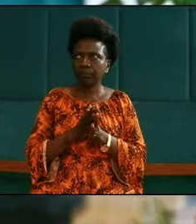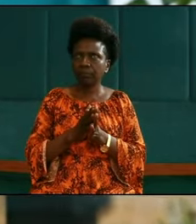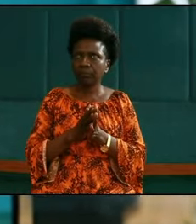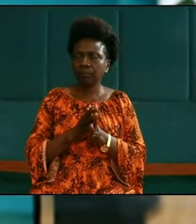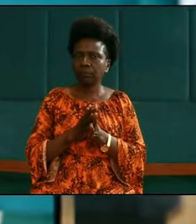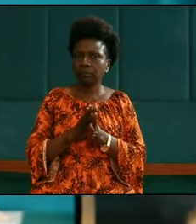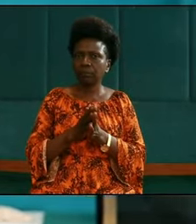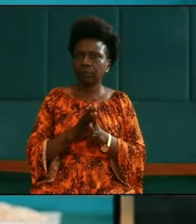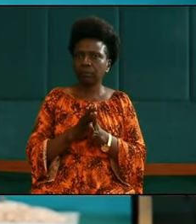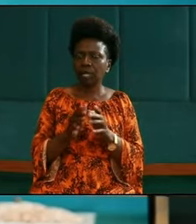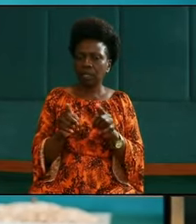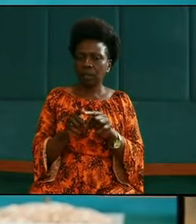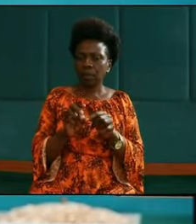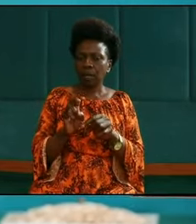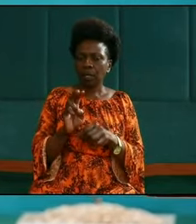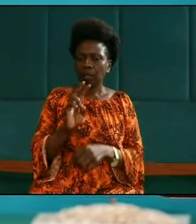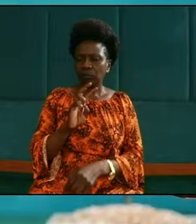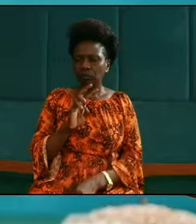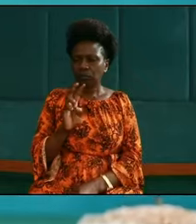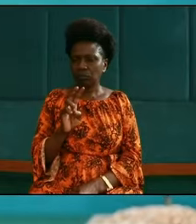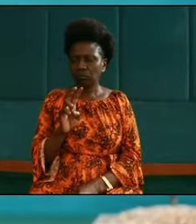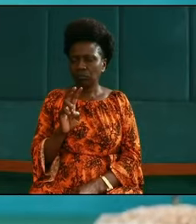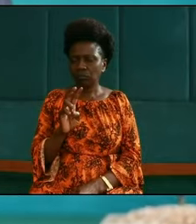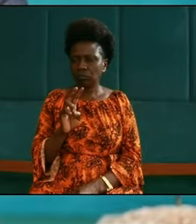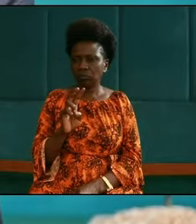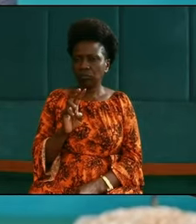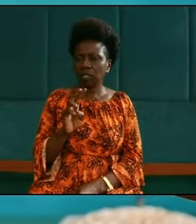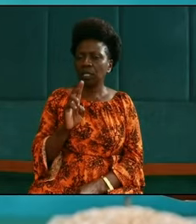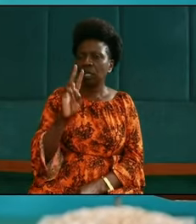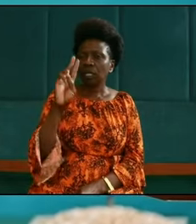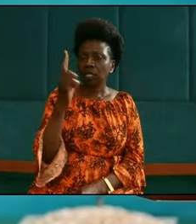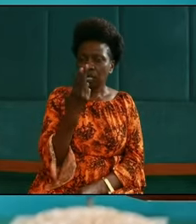As I looked into this, 2 Chronicles